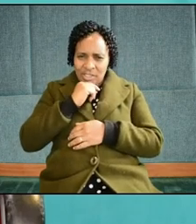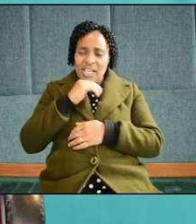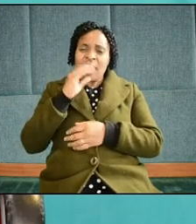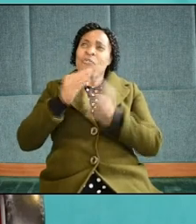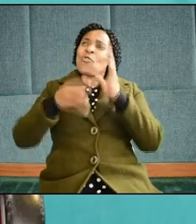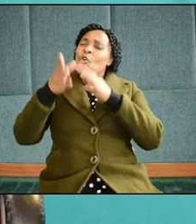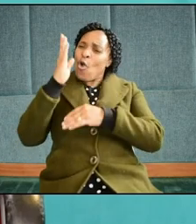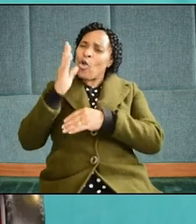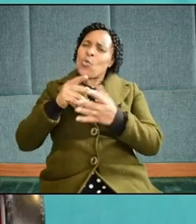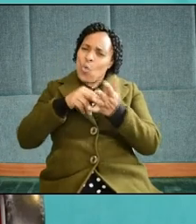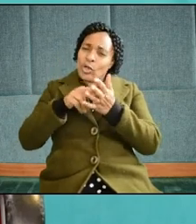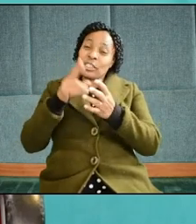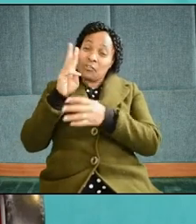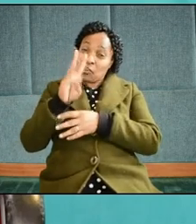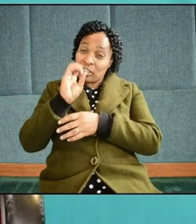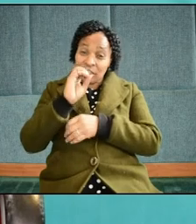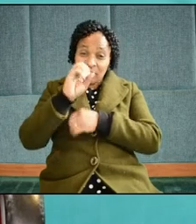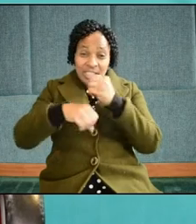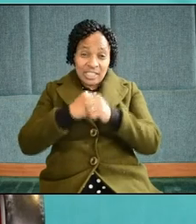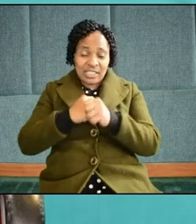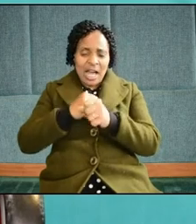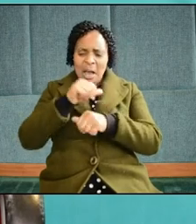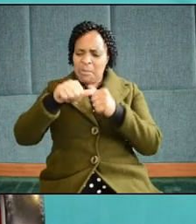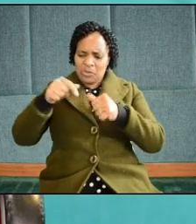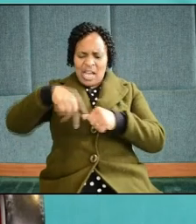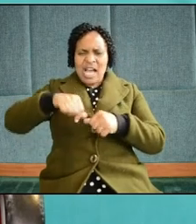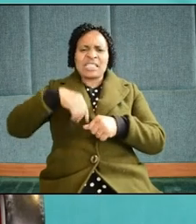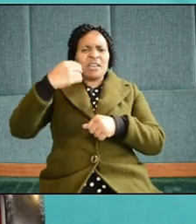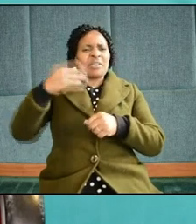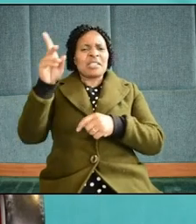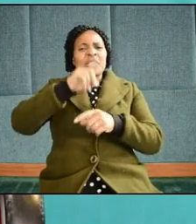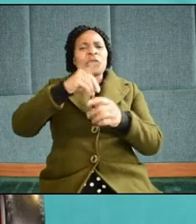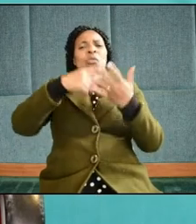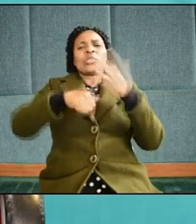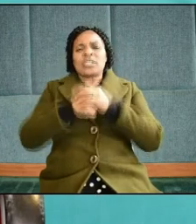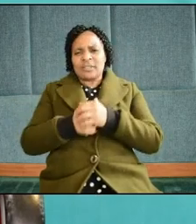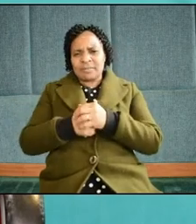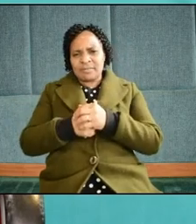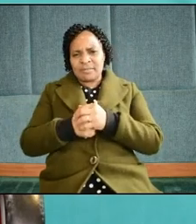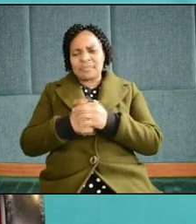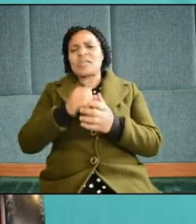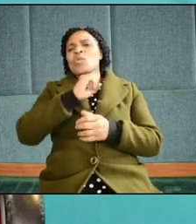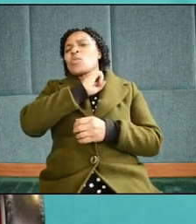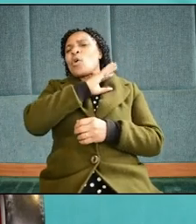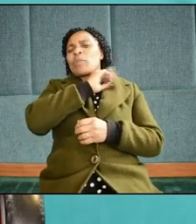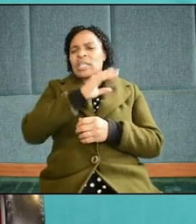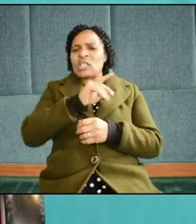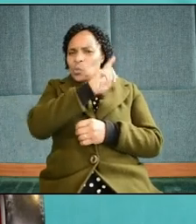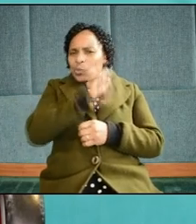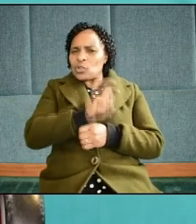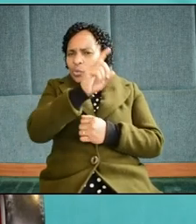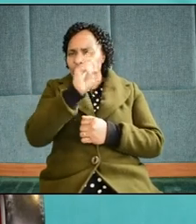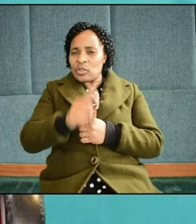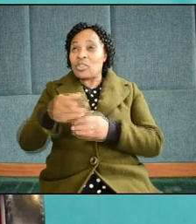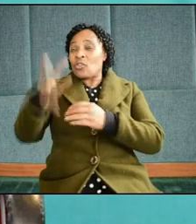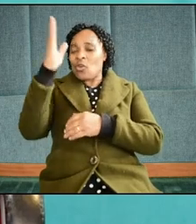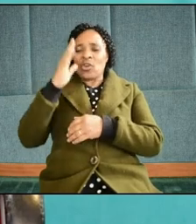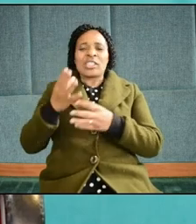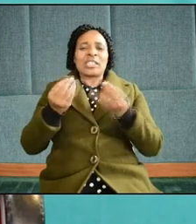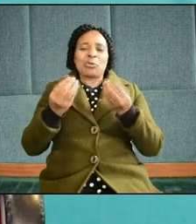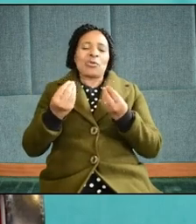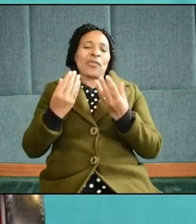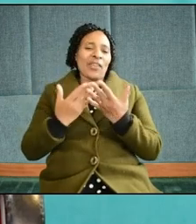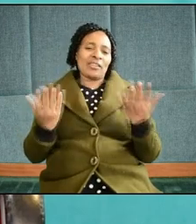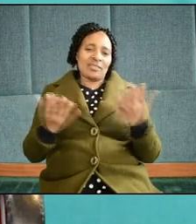them all these 40 years, what about us in our daily lives? Do we start to question God in the simplest of